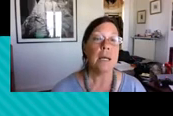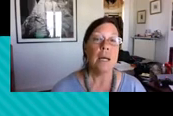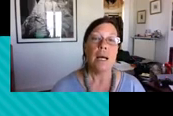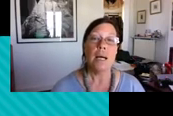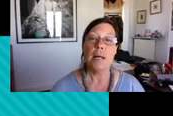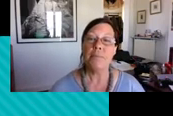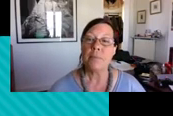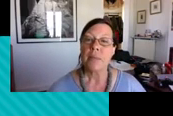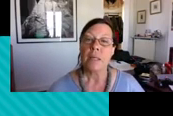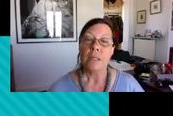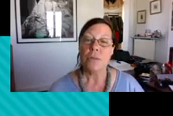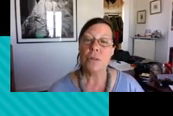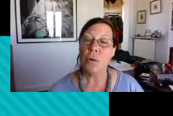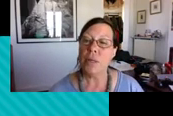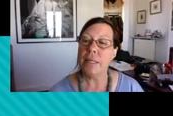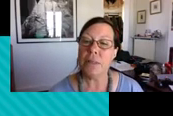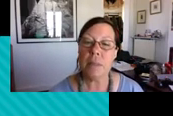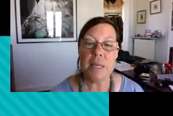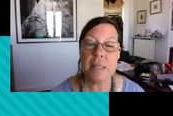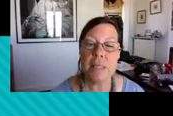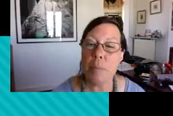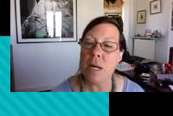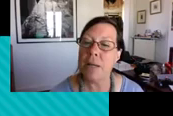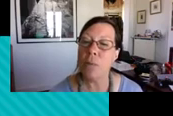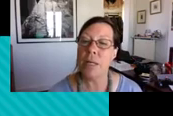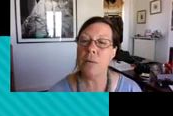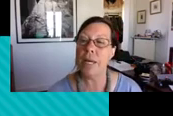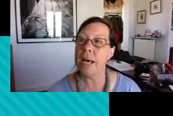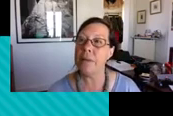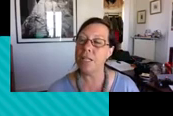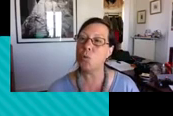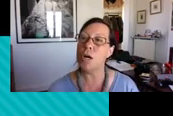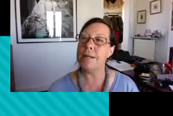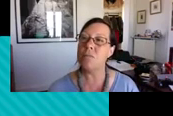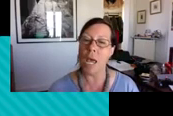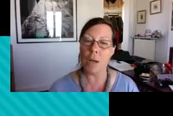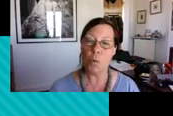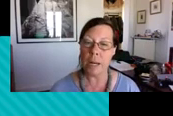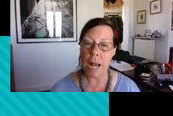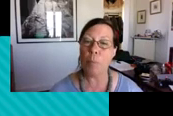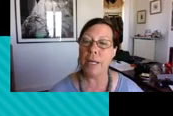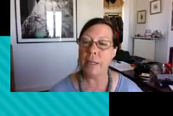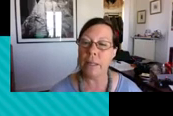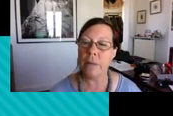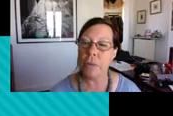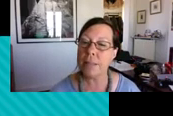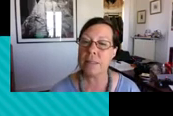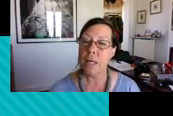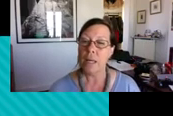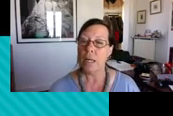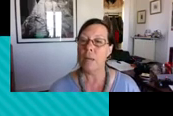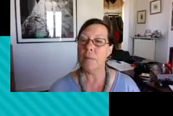lead. So these are some things to keep in mind when we had the H1N1 outbreak in the